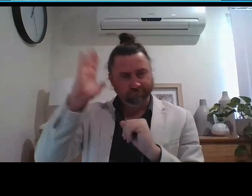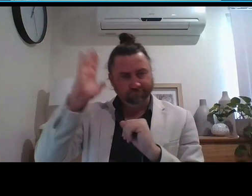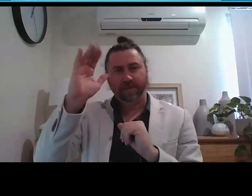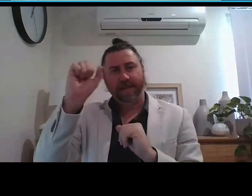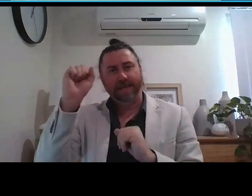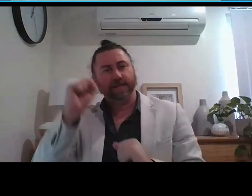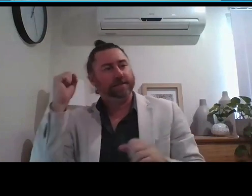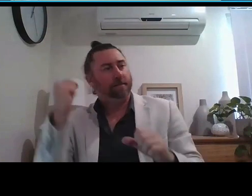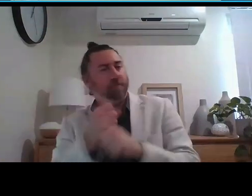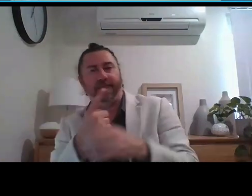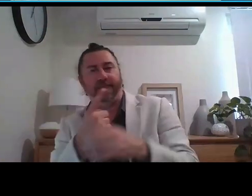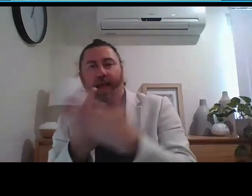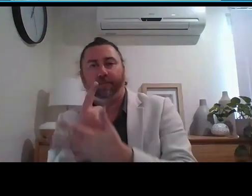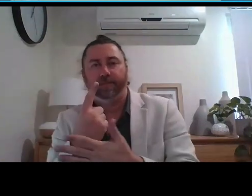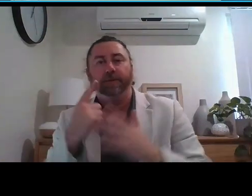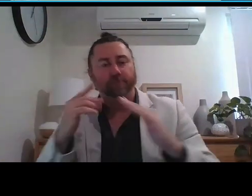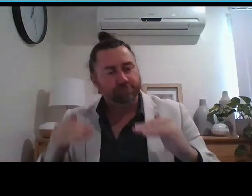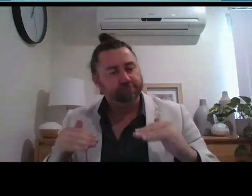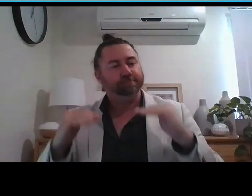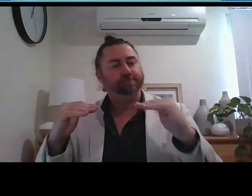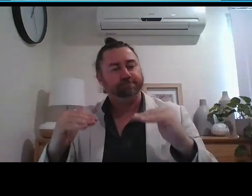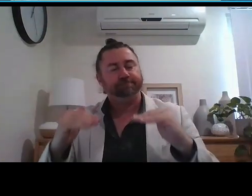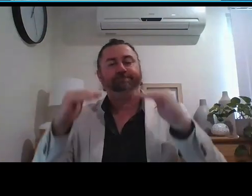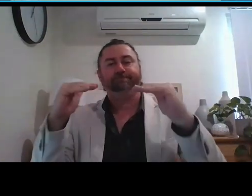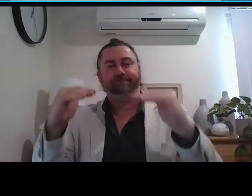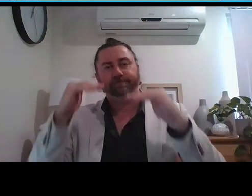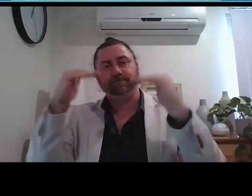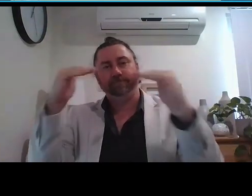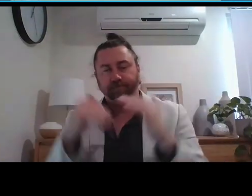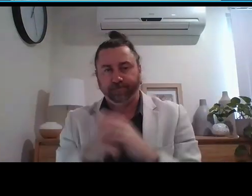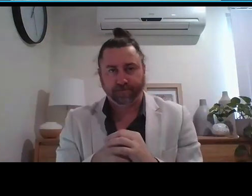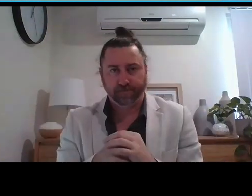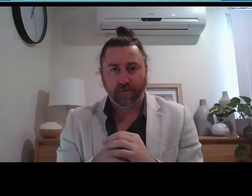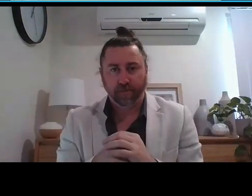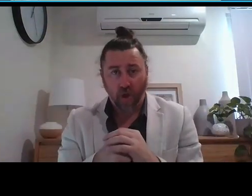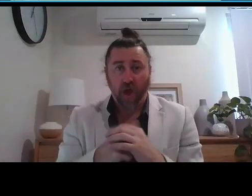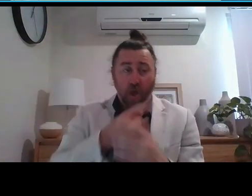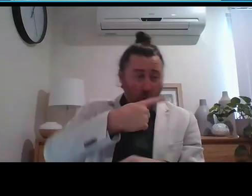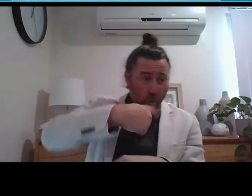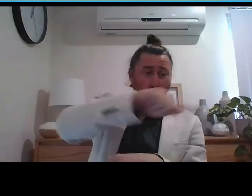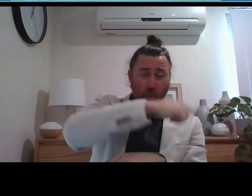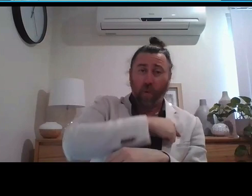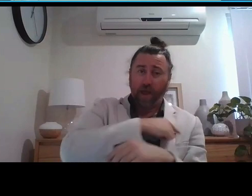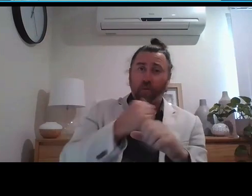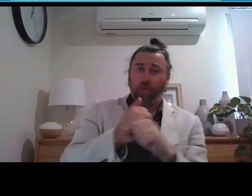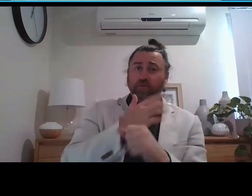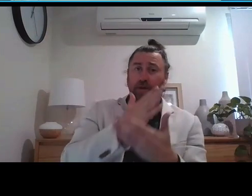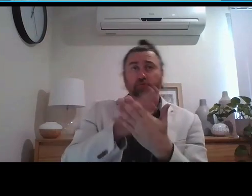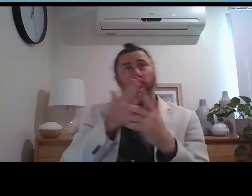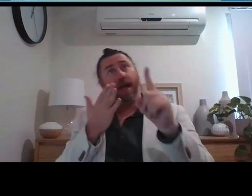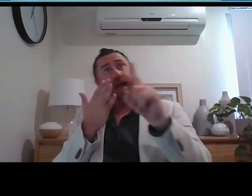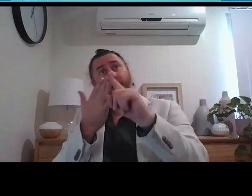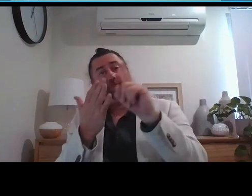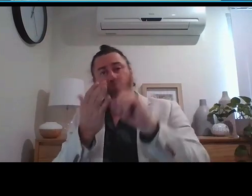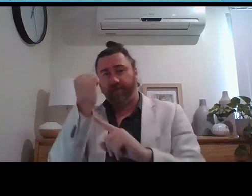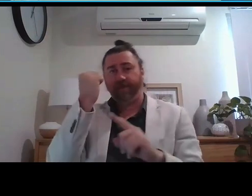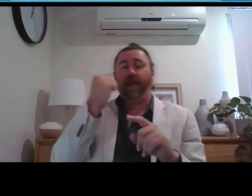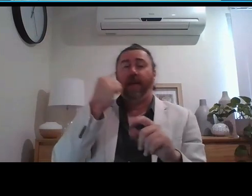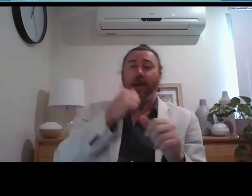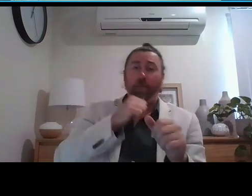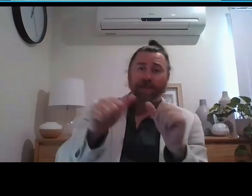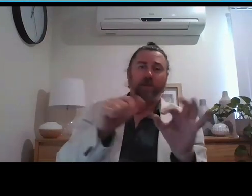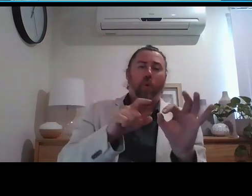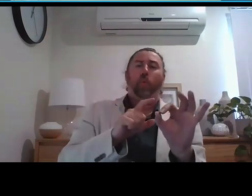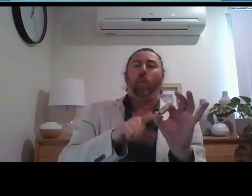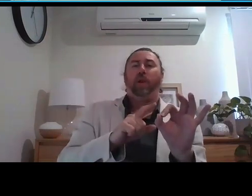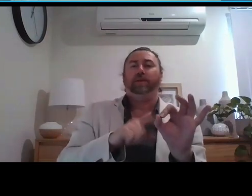this room with me, in the aged care sector, we are all united in purpose. We want to deliver better quality aged care services,